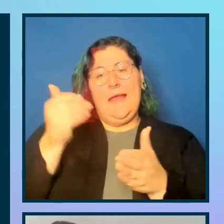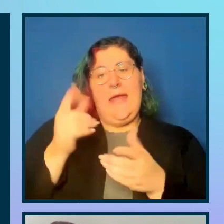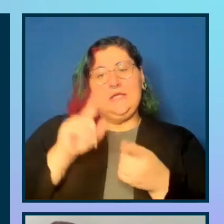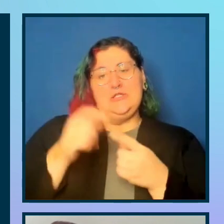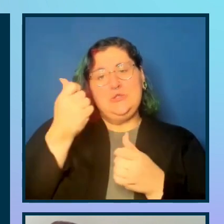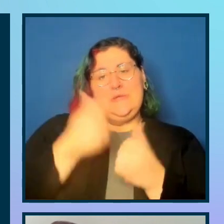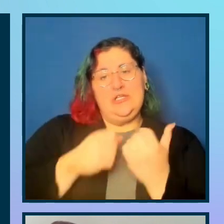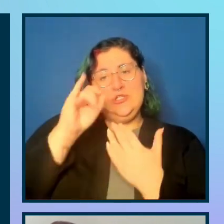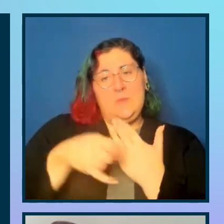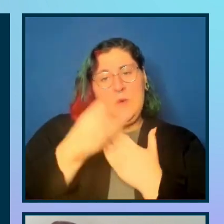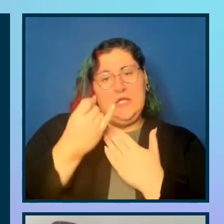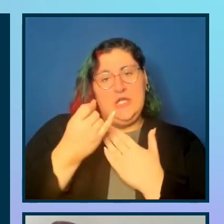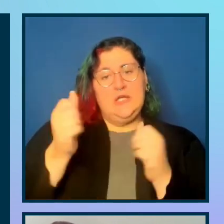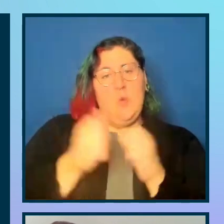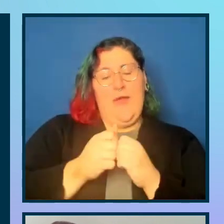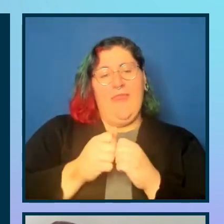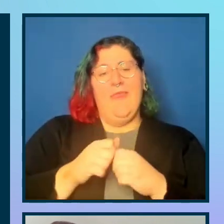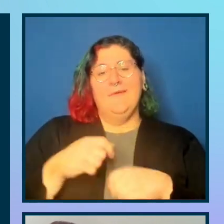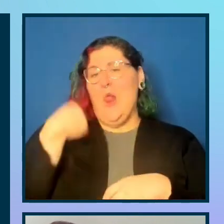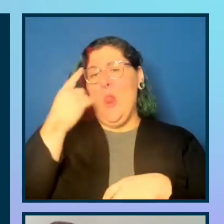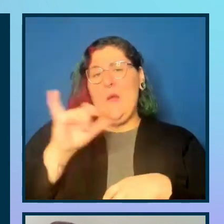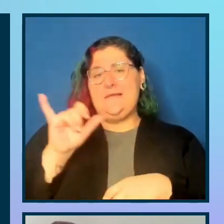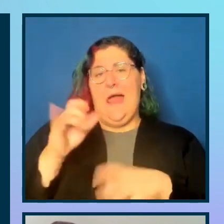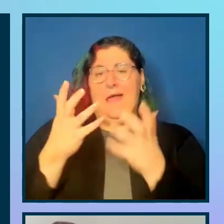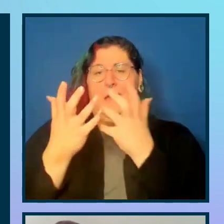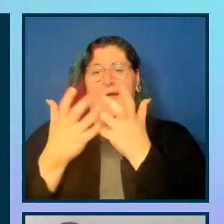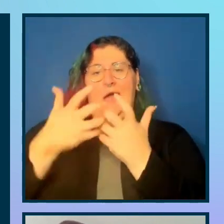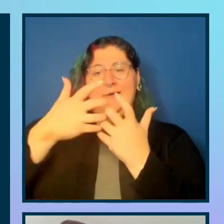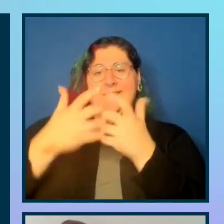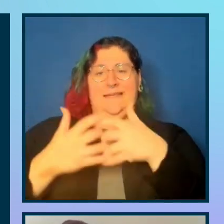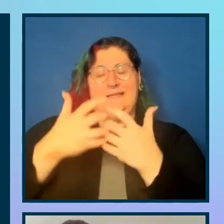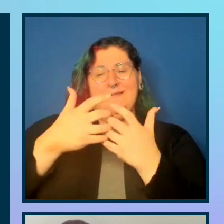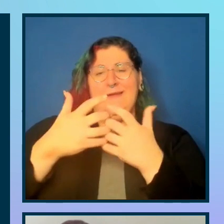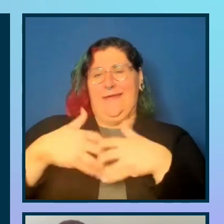each project card with a gear icon, taking us to the project's detailed settings page.